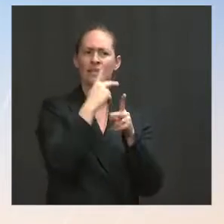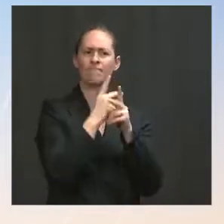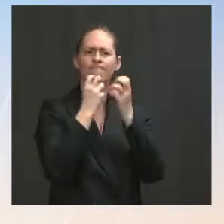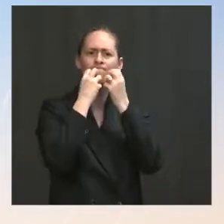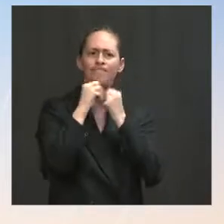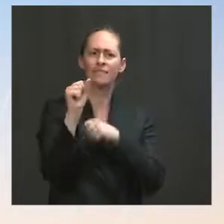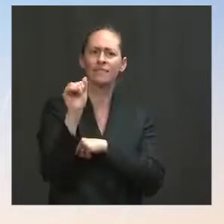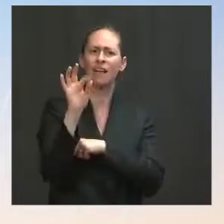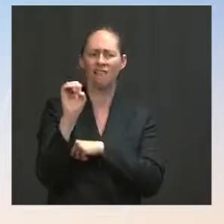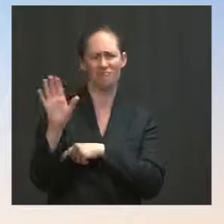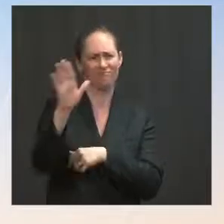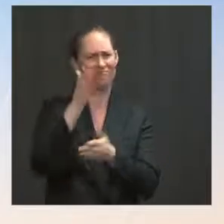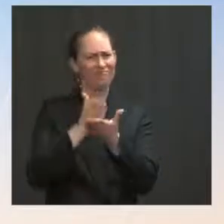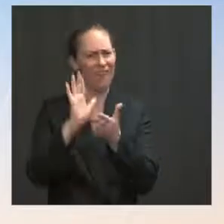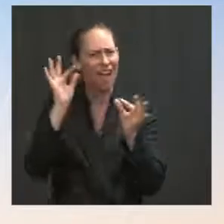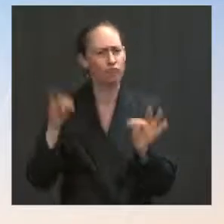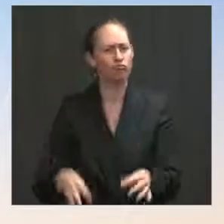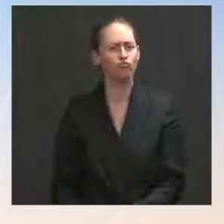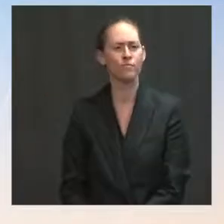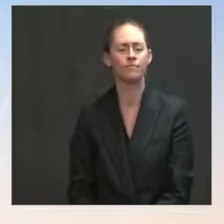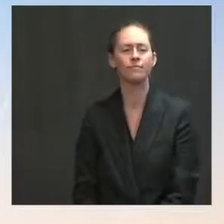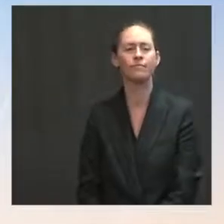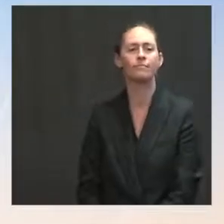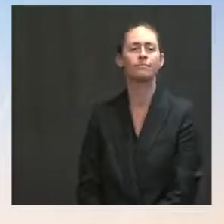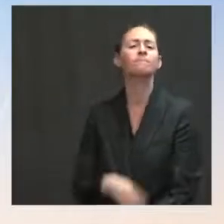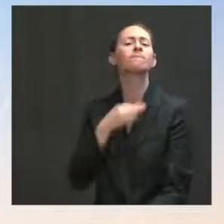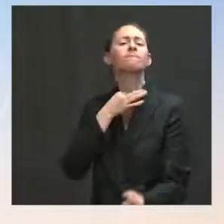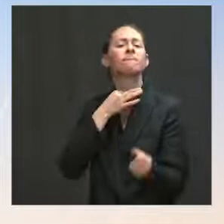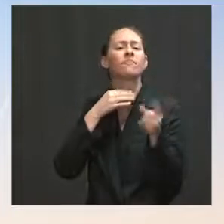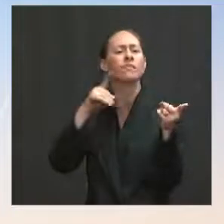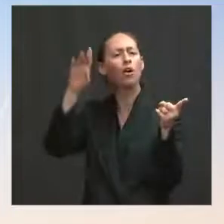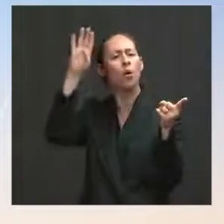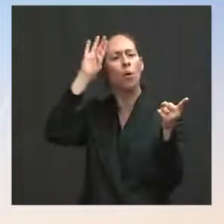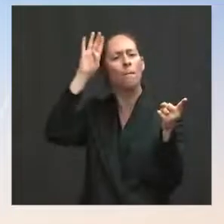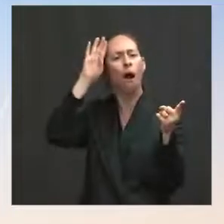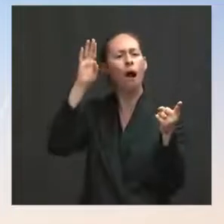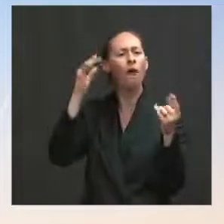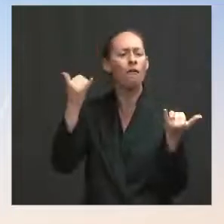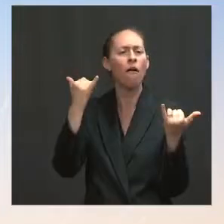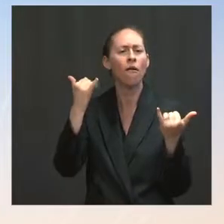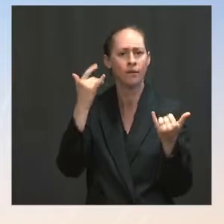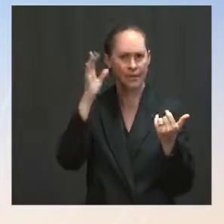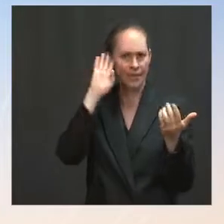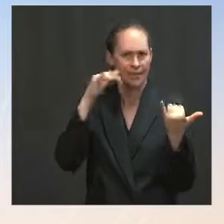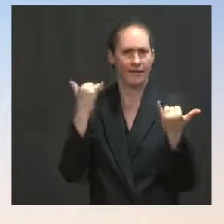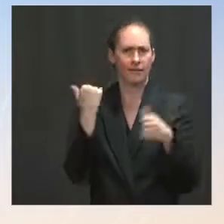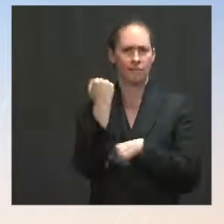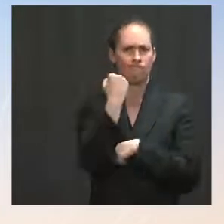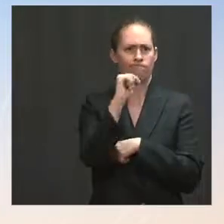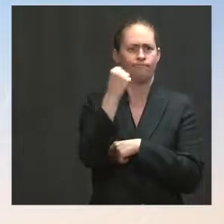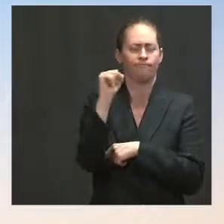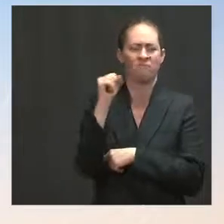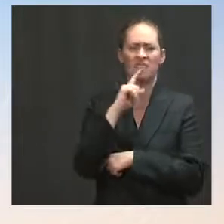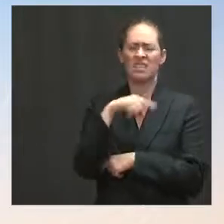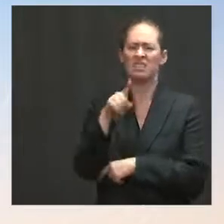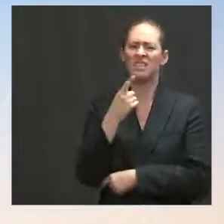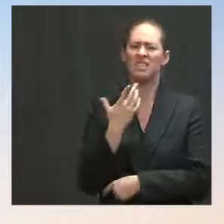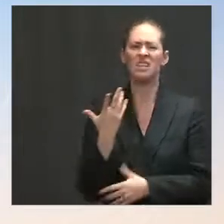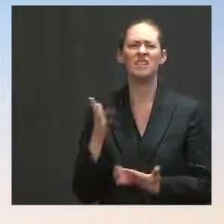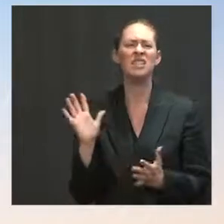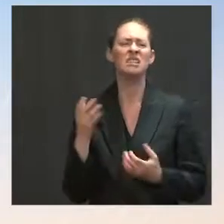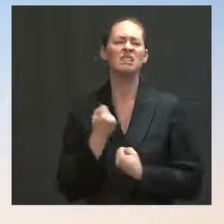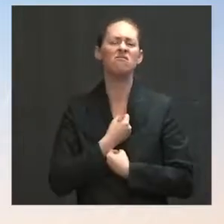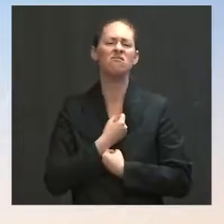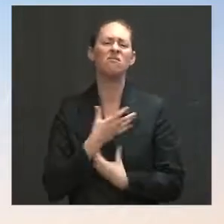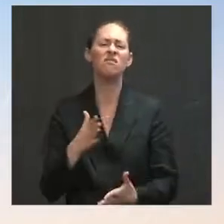on Cuba, you're talking today about how some of these protests are inspired by people exhausted with the government. Why is it that yesterday